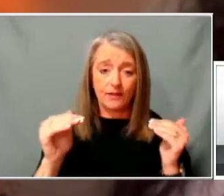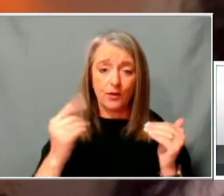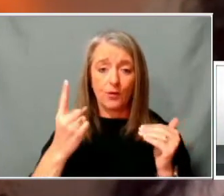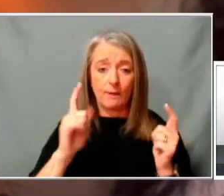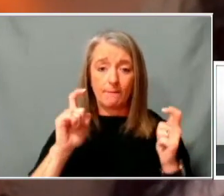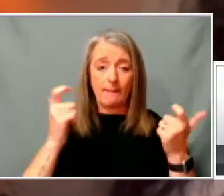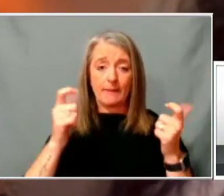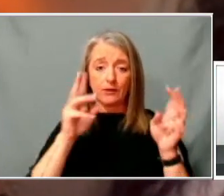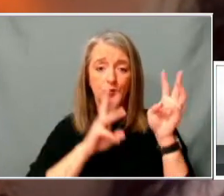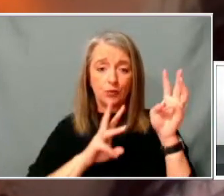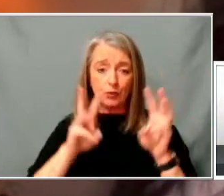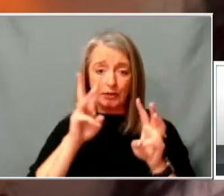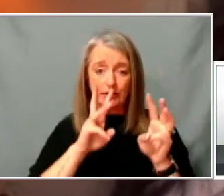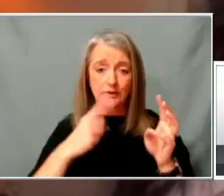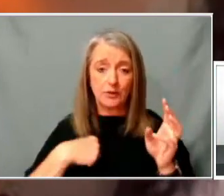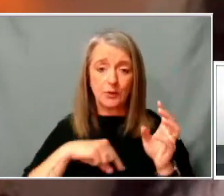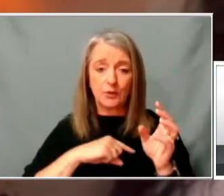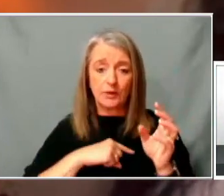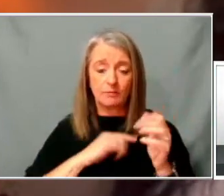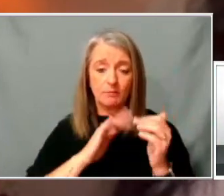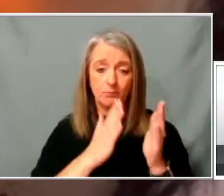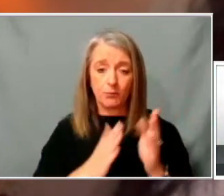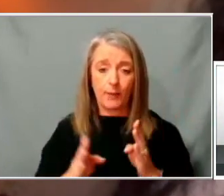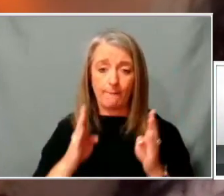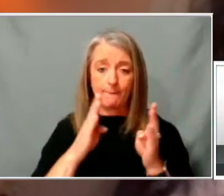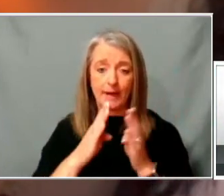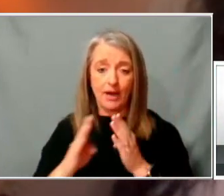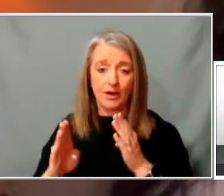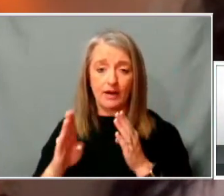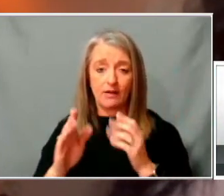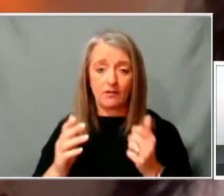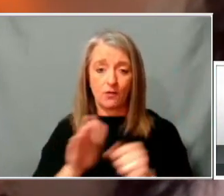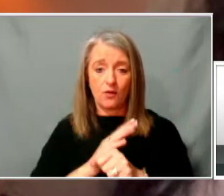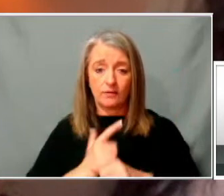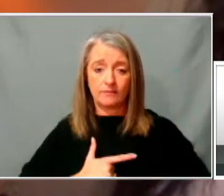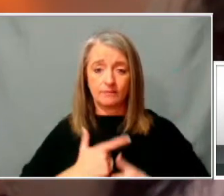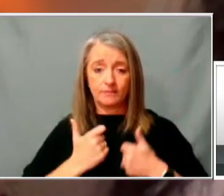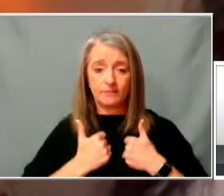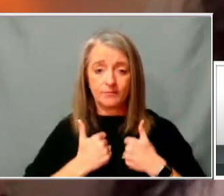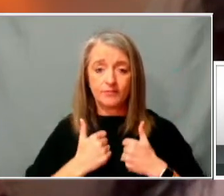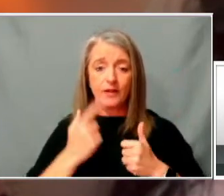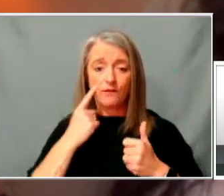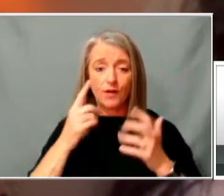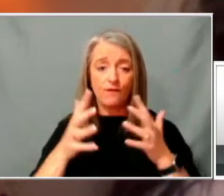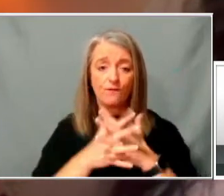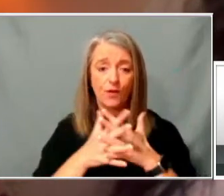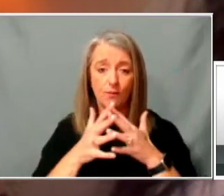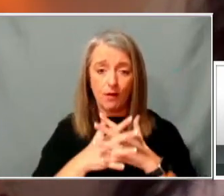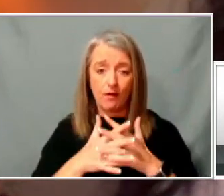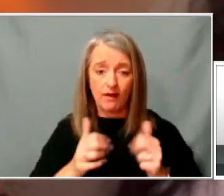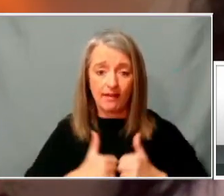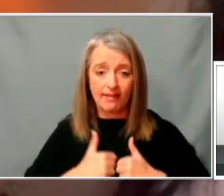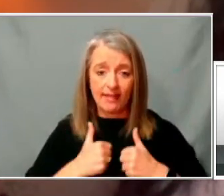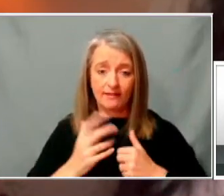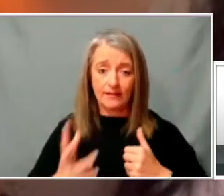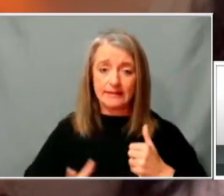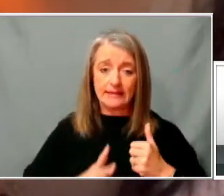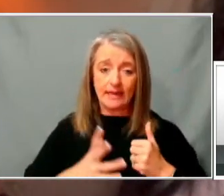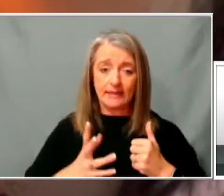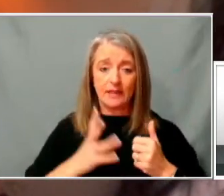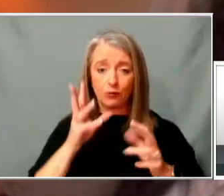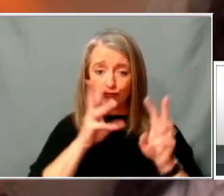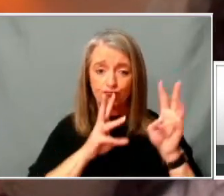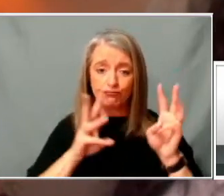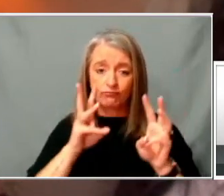one of my big worries. I've been preparing him all his life, and football has been his life, so I was worried